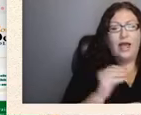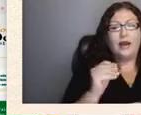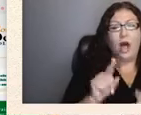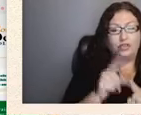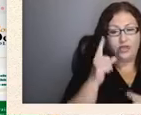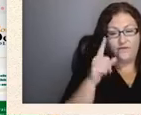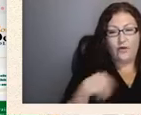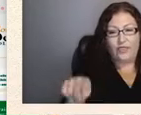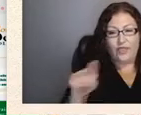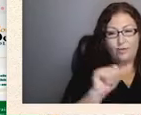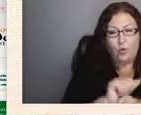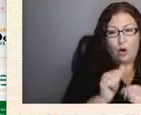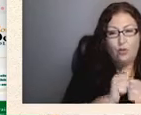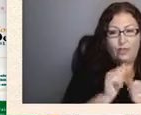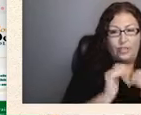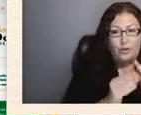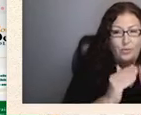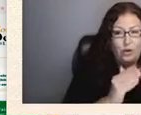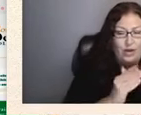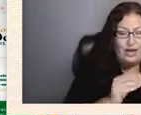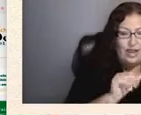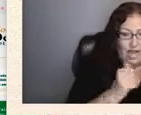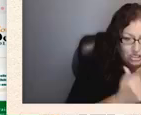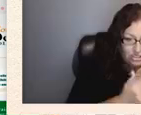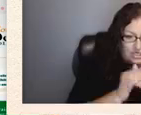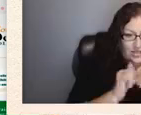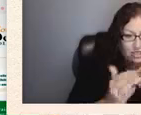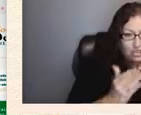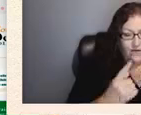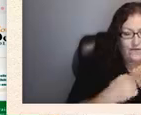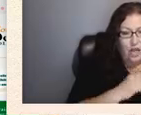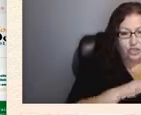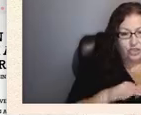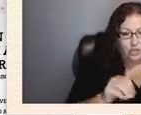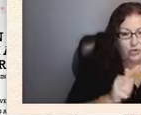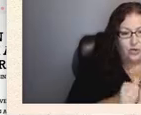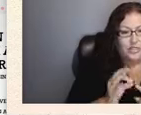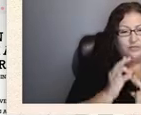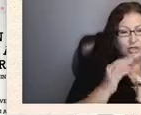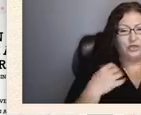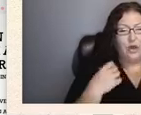the community agencies that are serving our children with special healthcare needs.